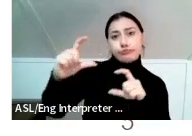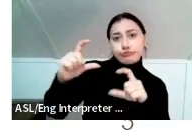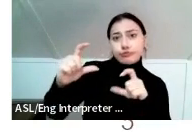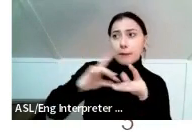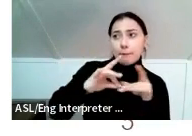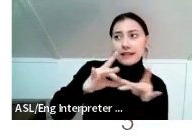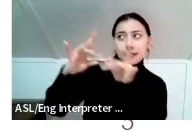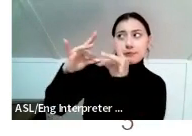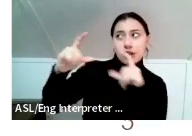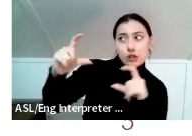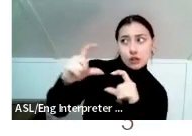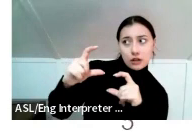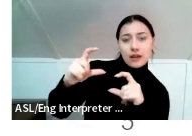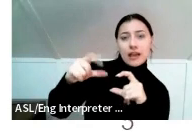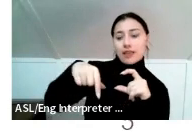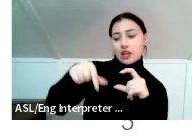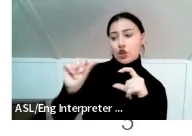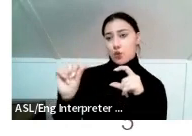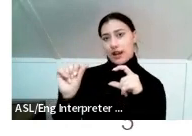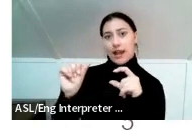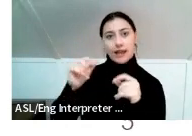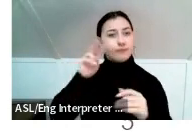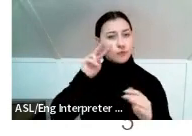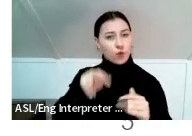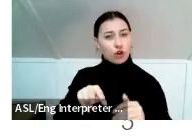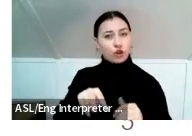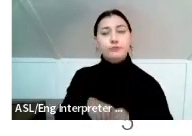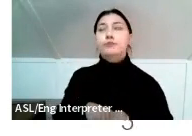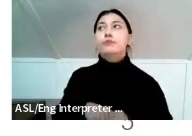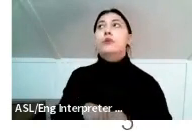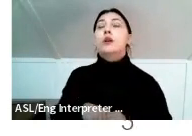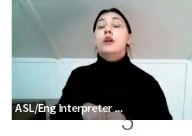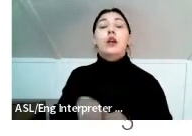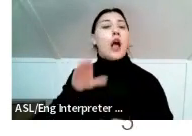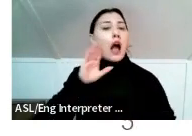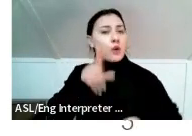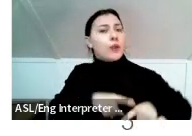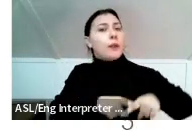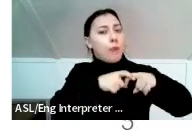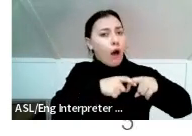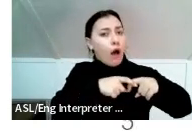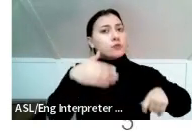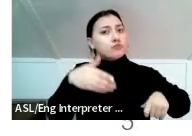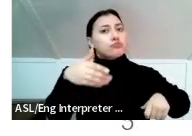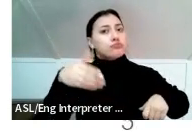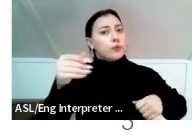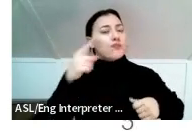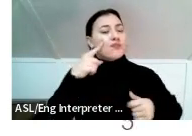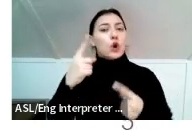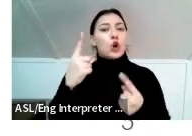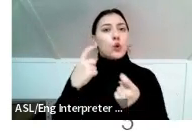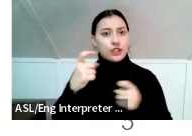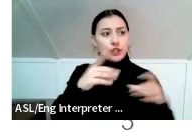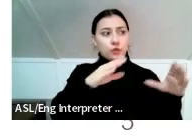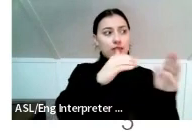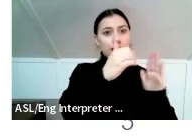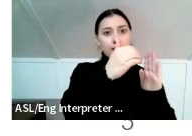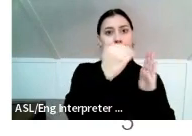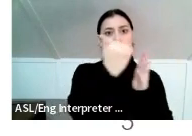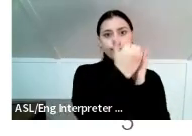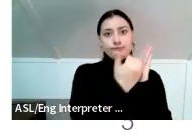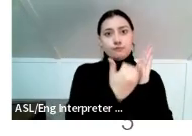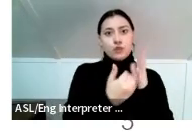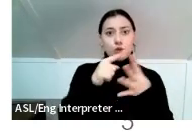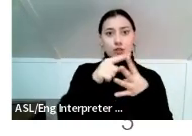them. And we will be pausing for questions after each of those sections listed out in the agenda. And we